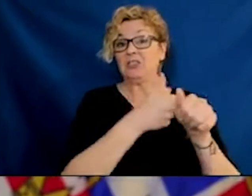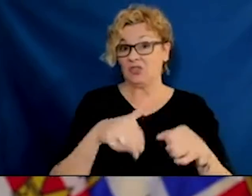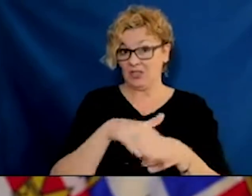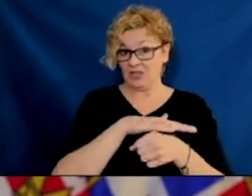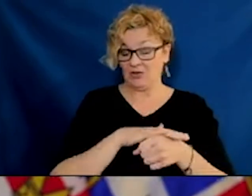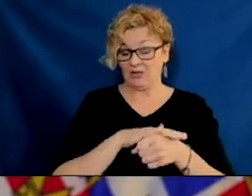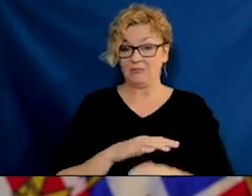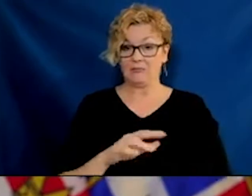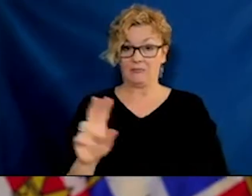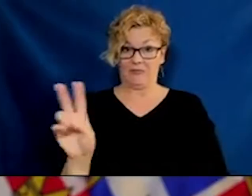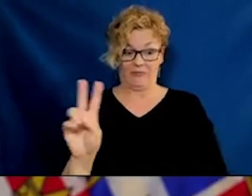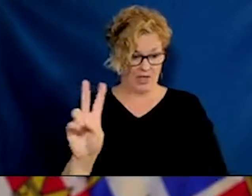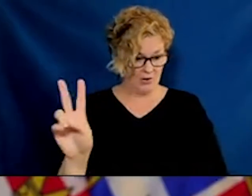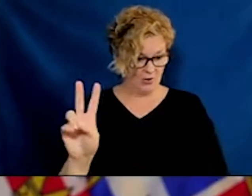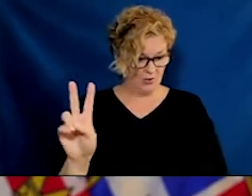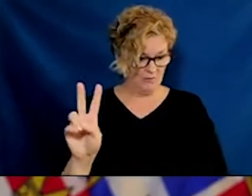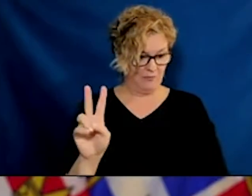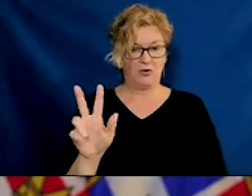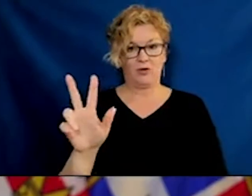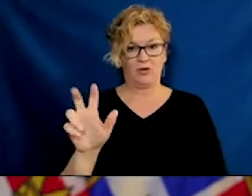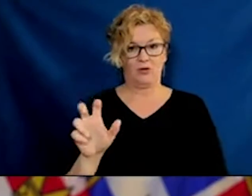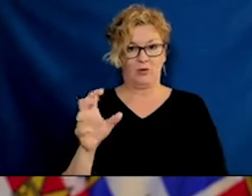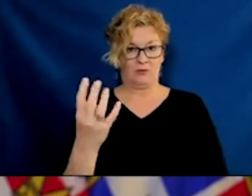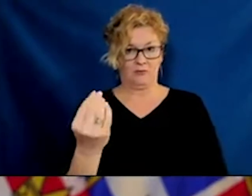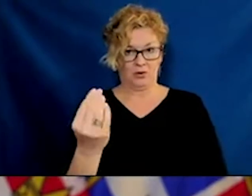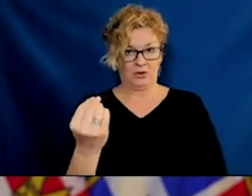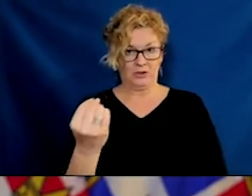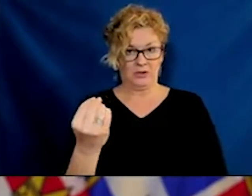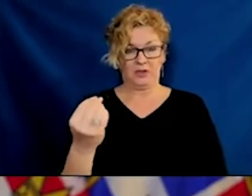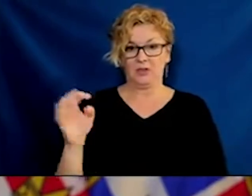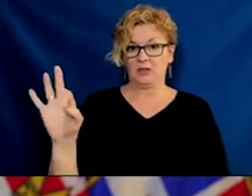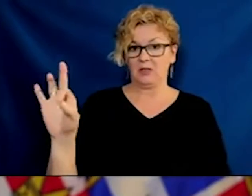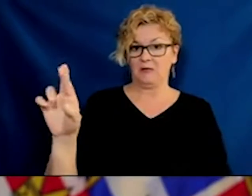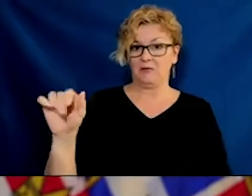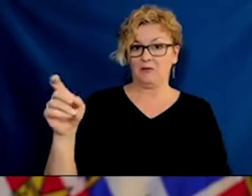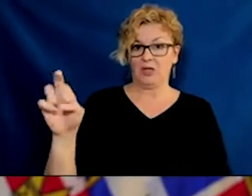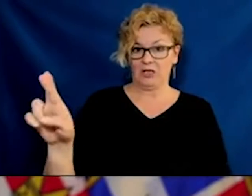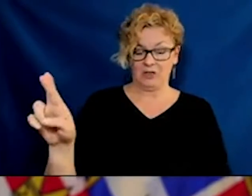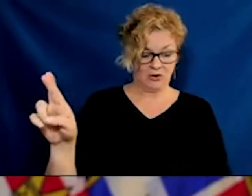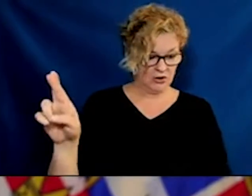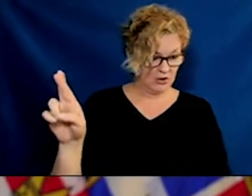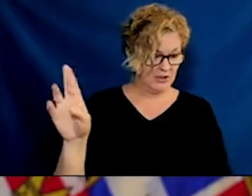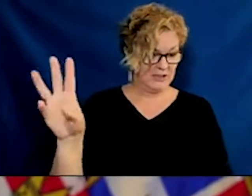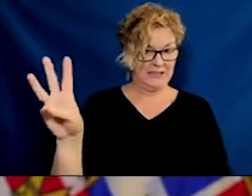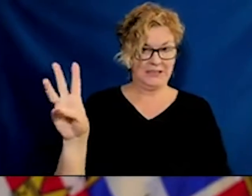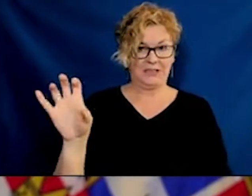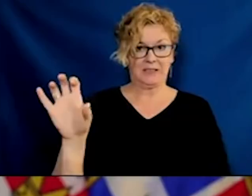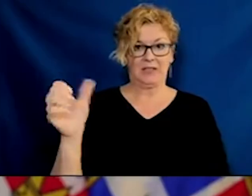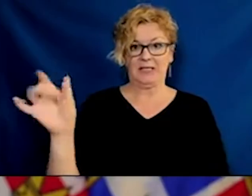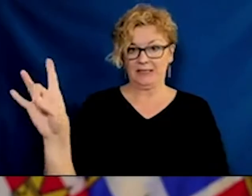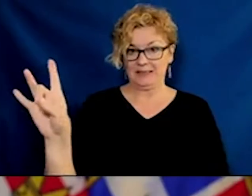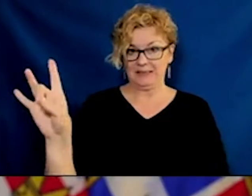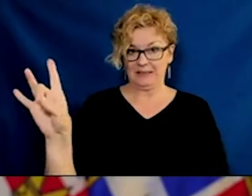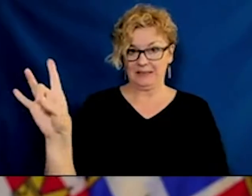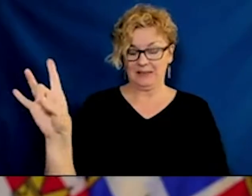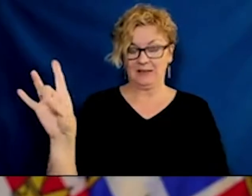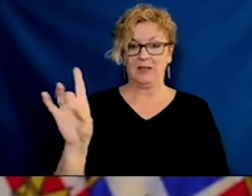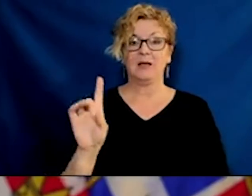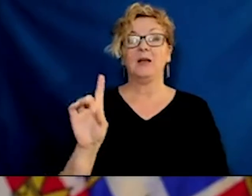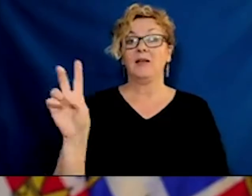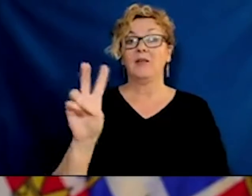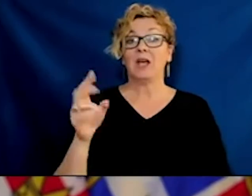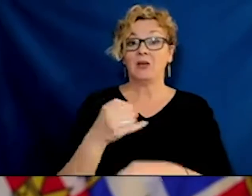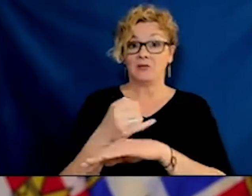Region, 618 people were in the Fraser Health Region, 73 people were in Vancouver Island